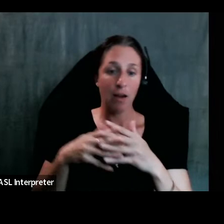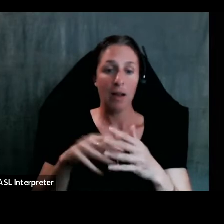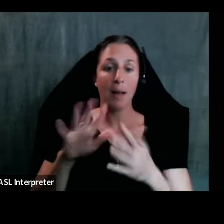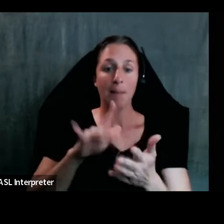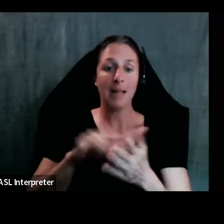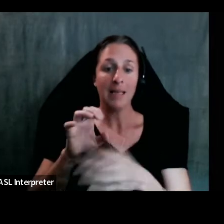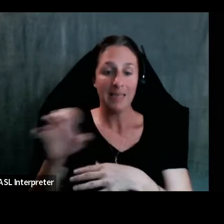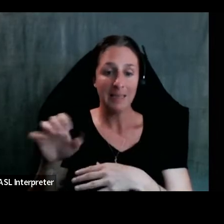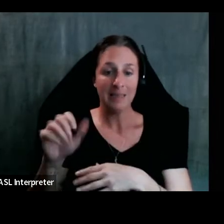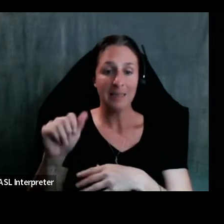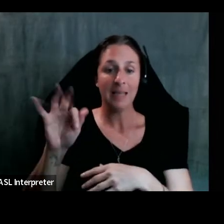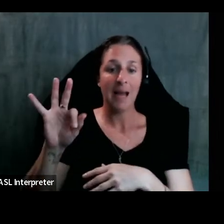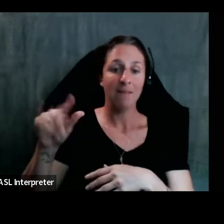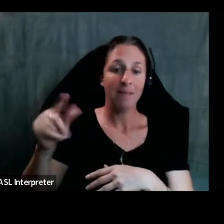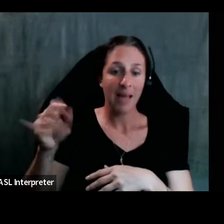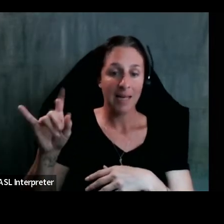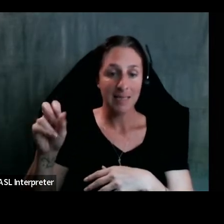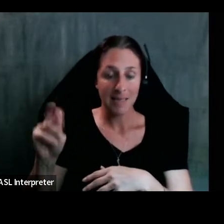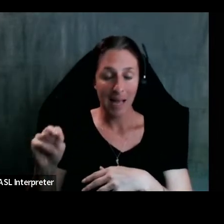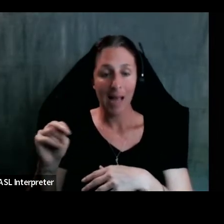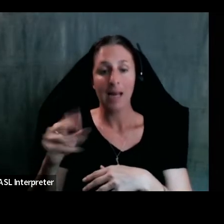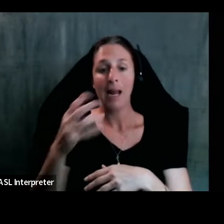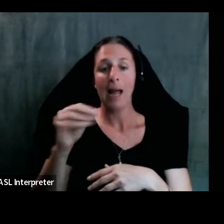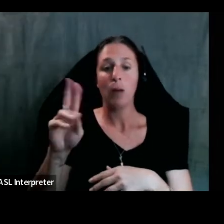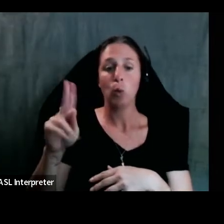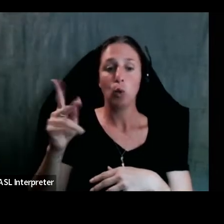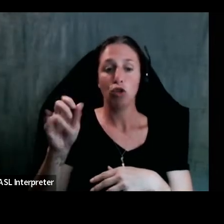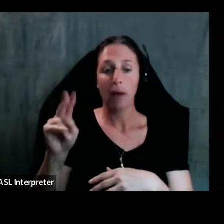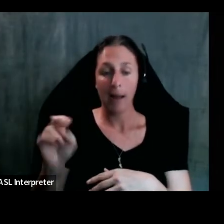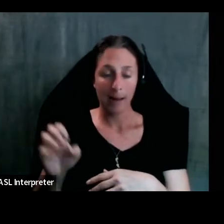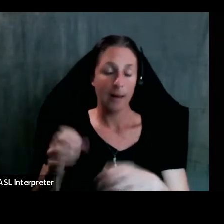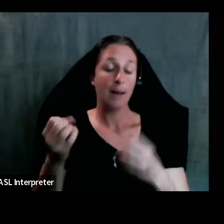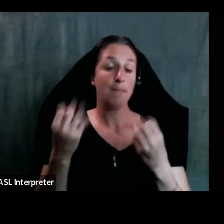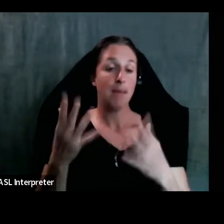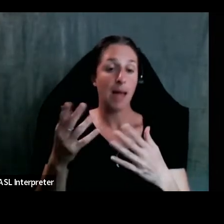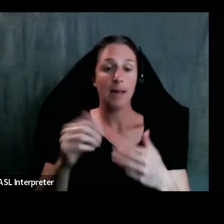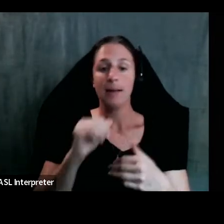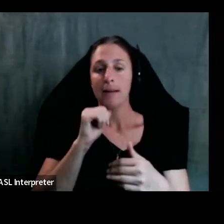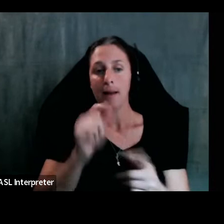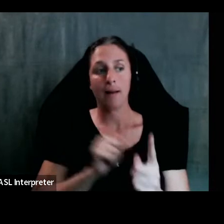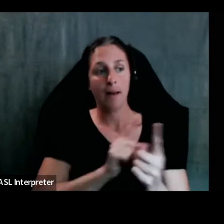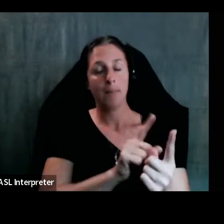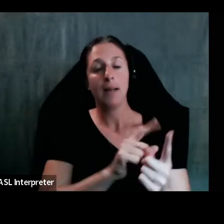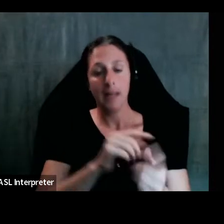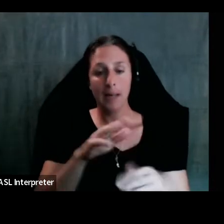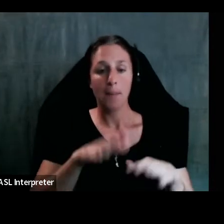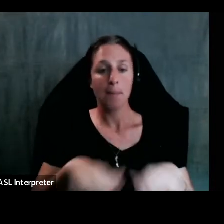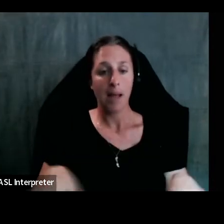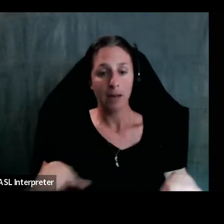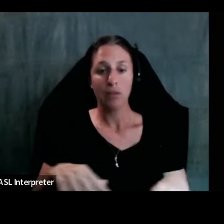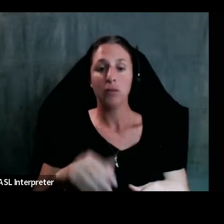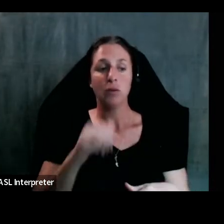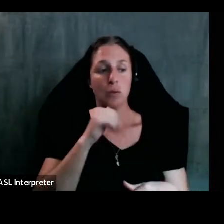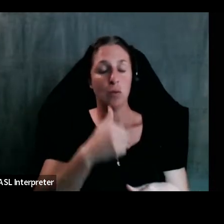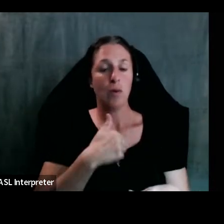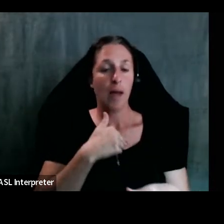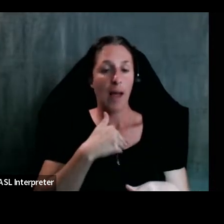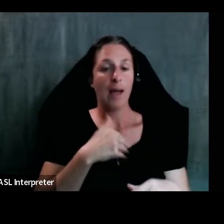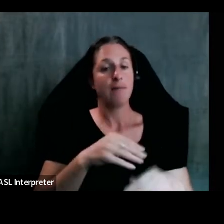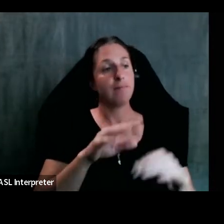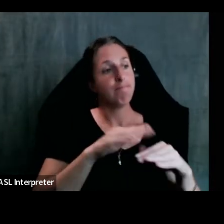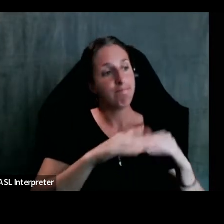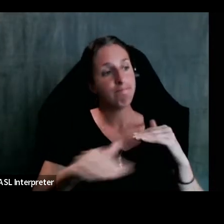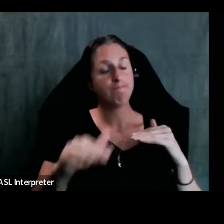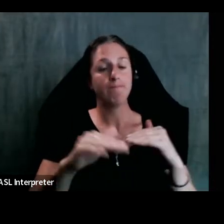and Ukraine, many of whom are unaccompanied minors who lack a fixed, regular, and adequate nighttime residence and